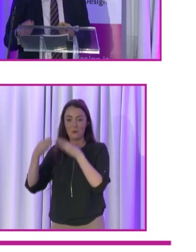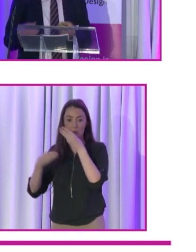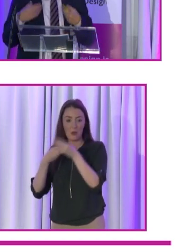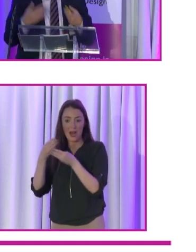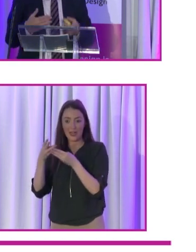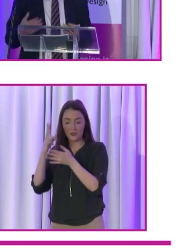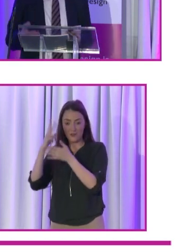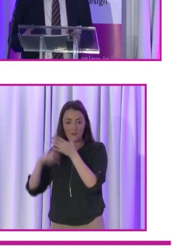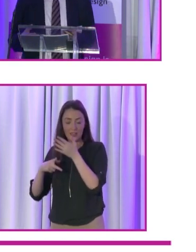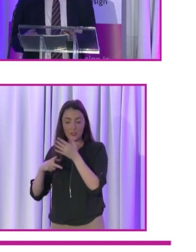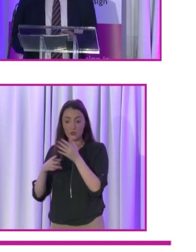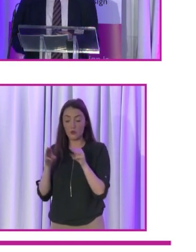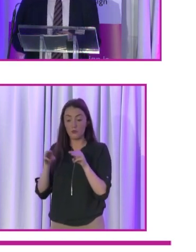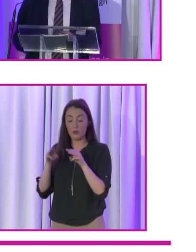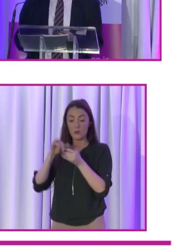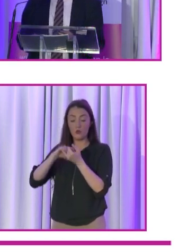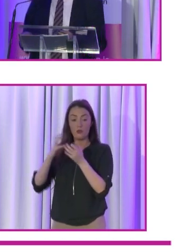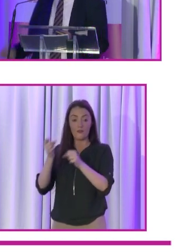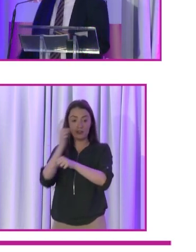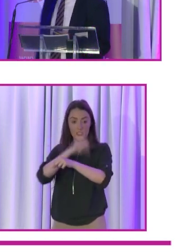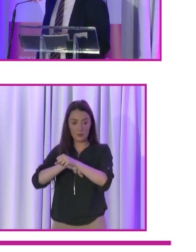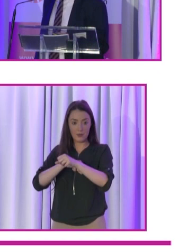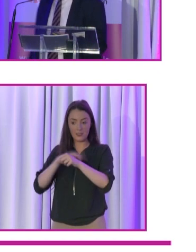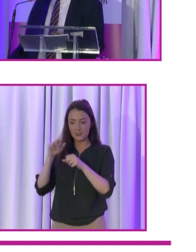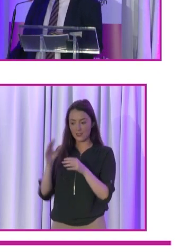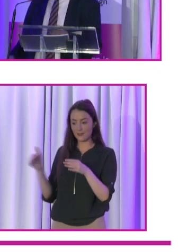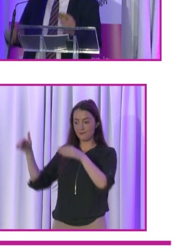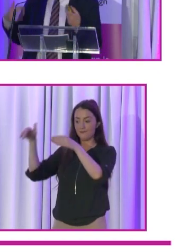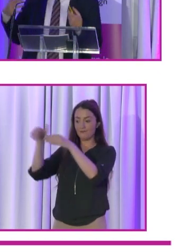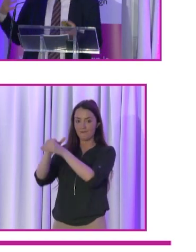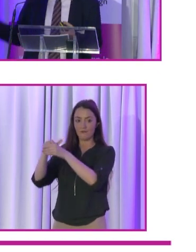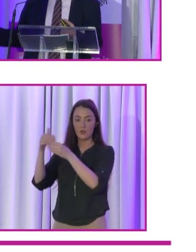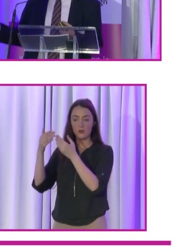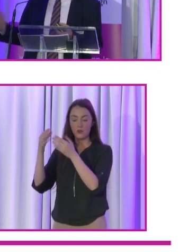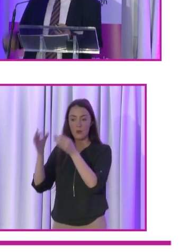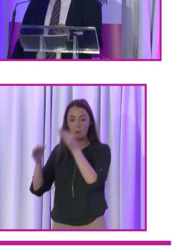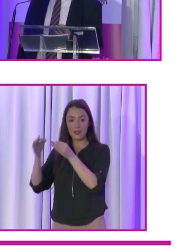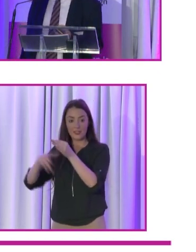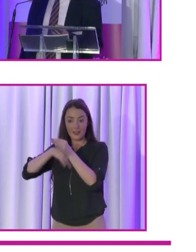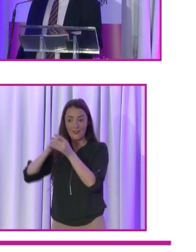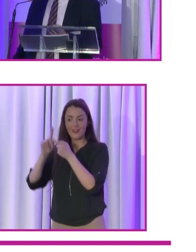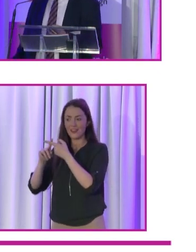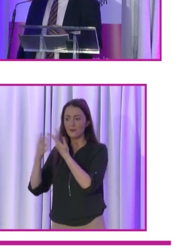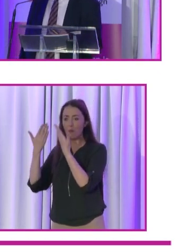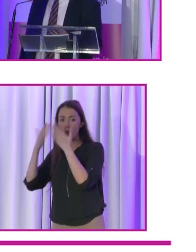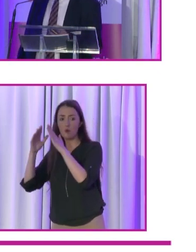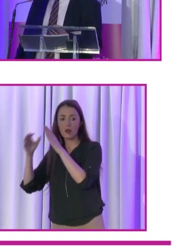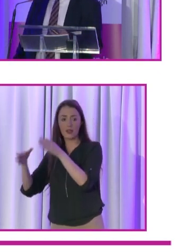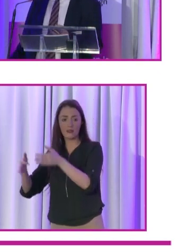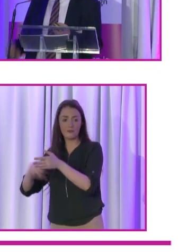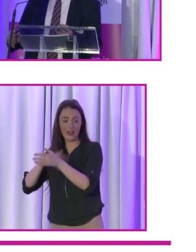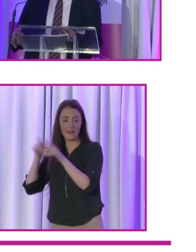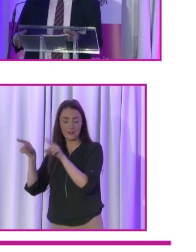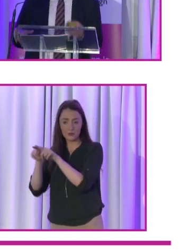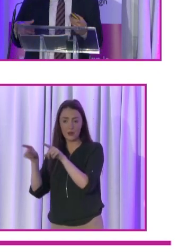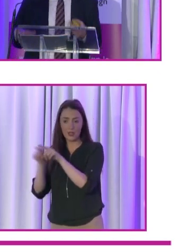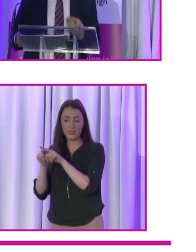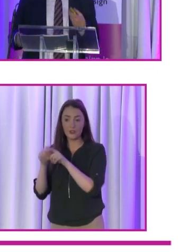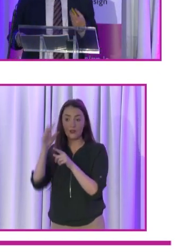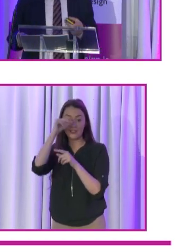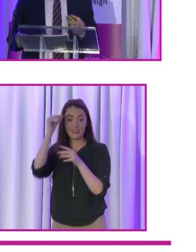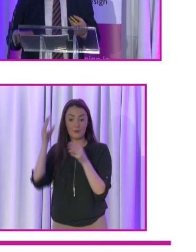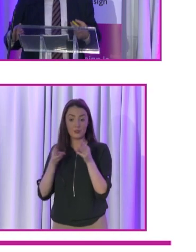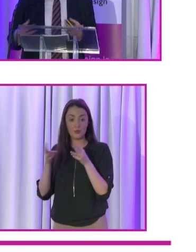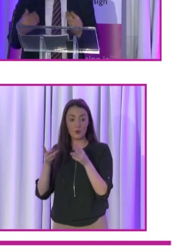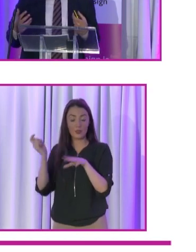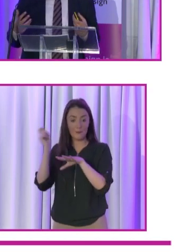with disabilities from participating in political and public life. So those examples that work the best are actually